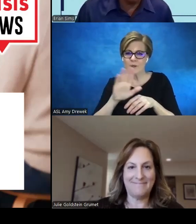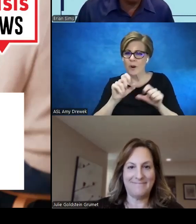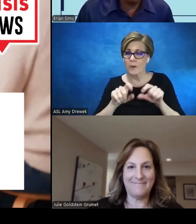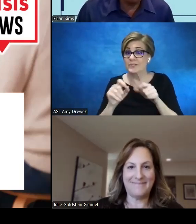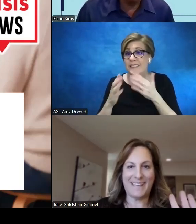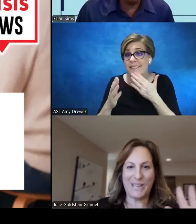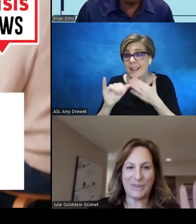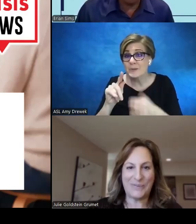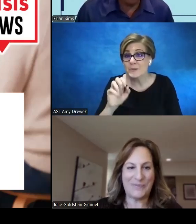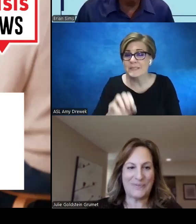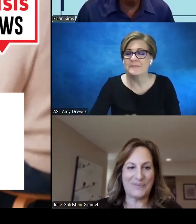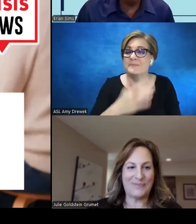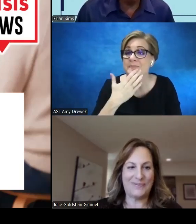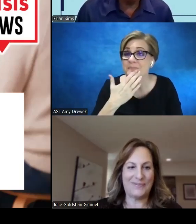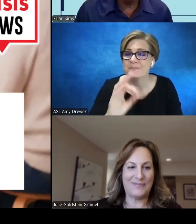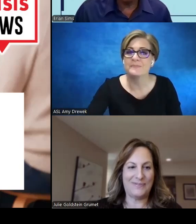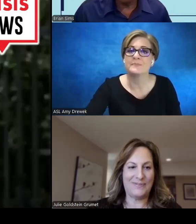again, Julie. Appreciate it.